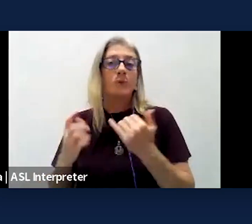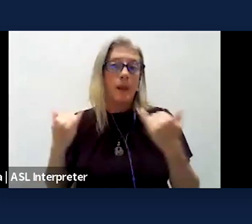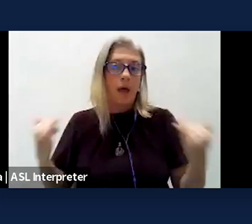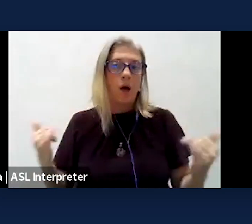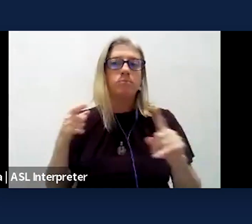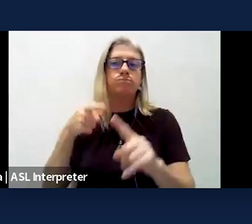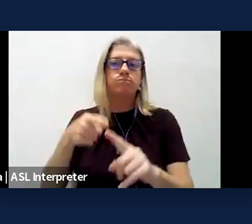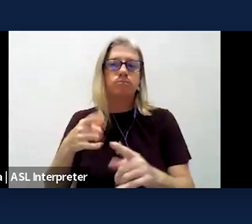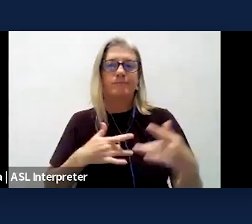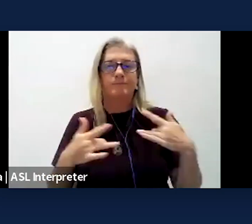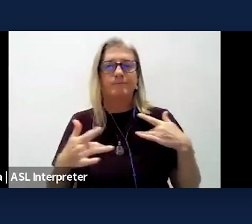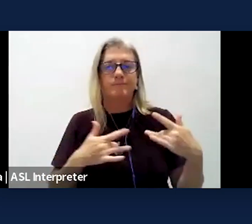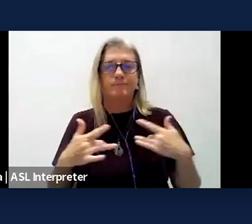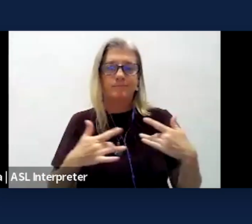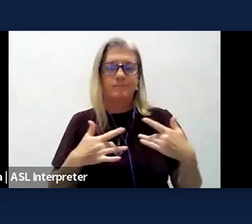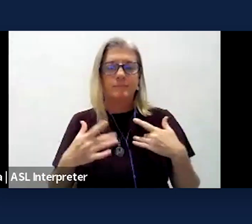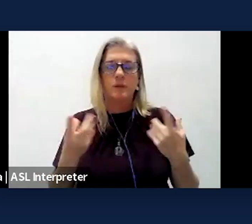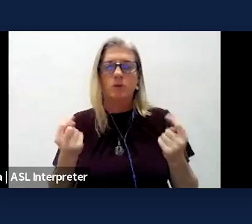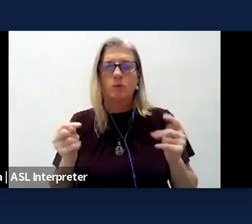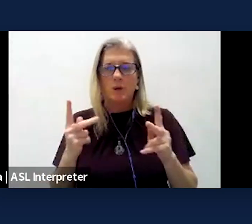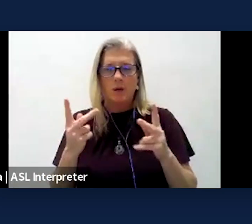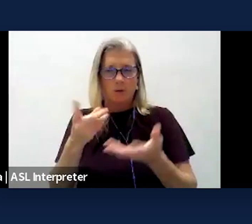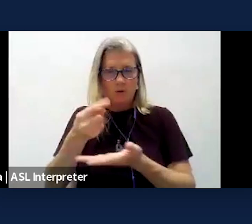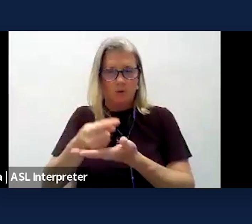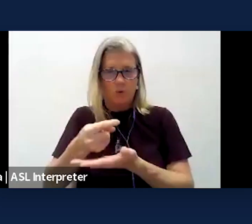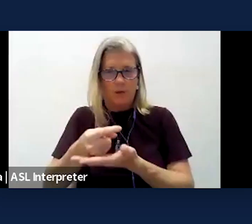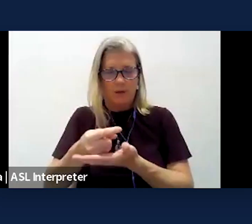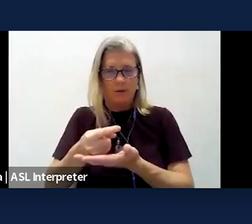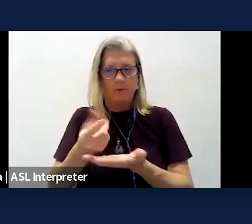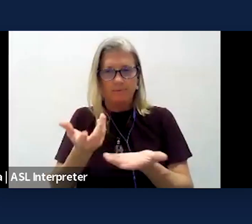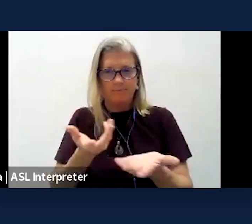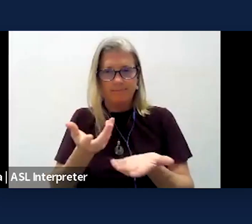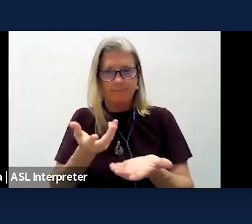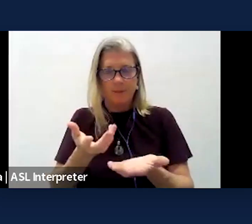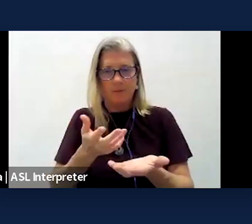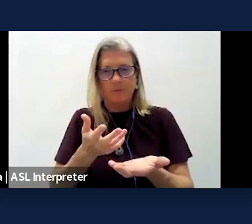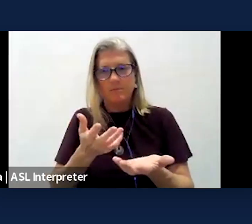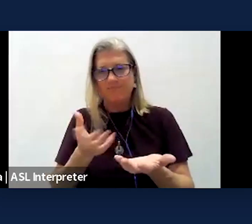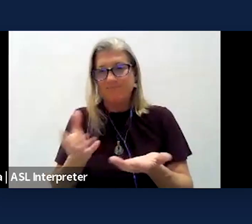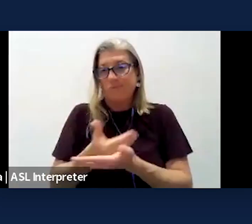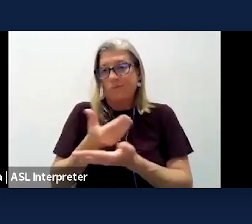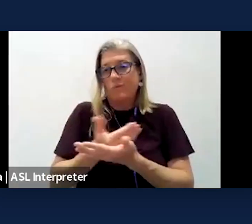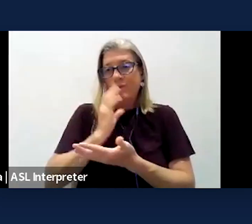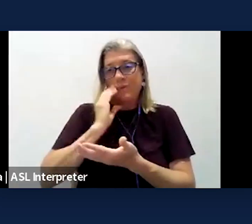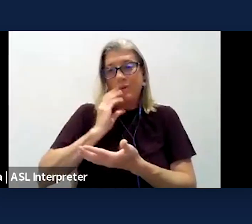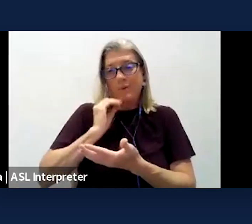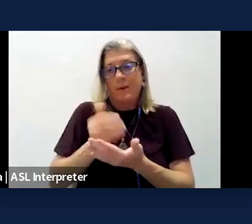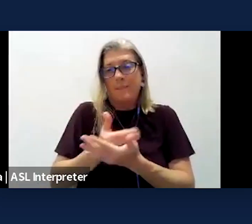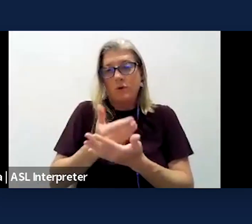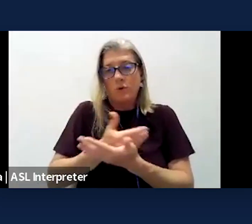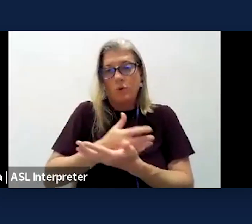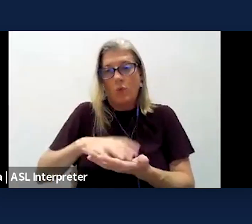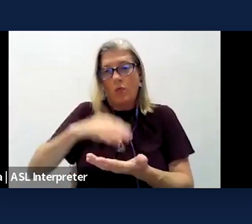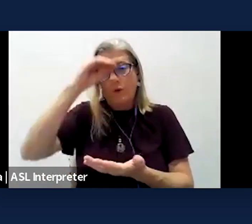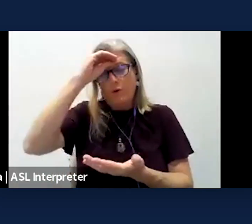it. And trying to treat it has been relatively new for me. I'm in the process of learning. That's why